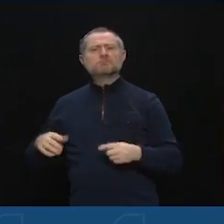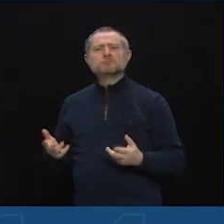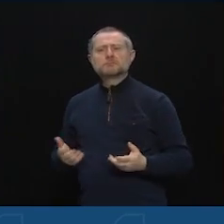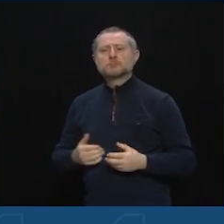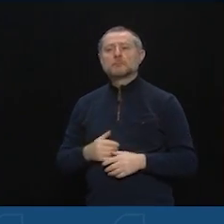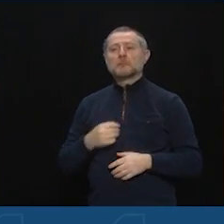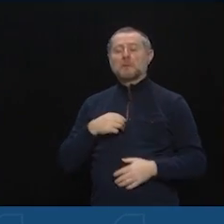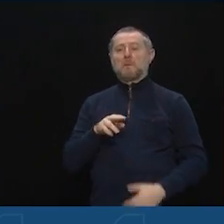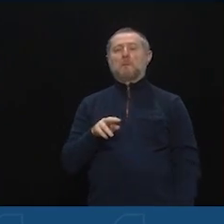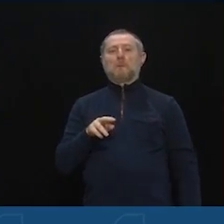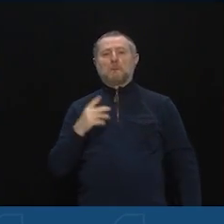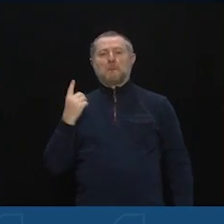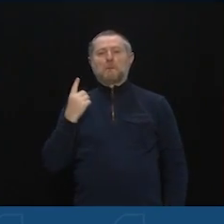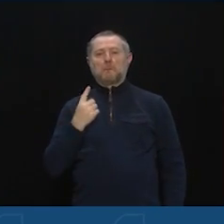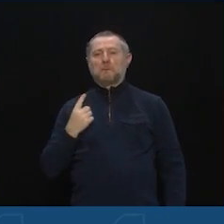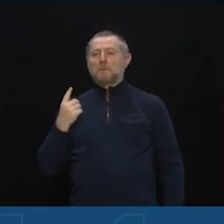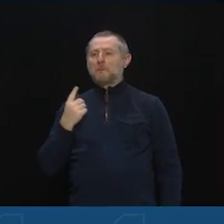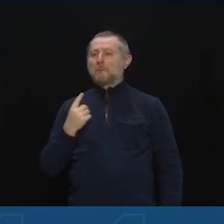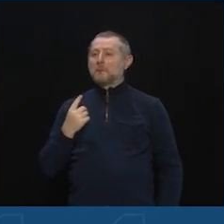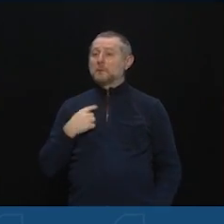And I'm not saying during Bambi. I mean,